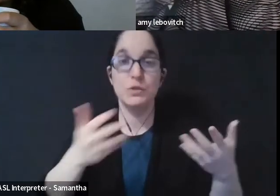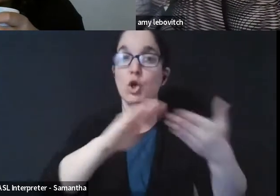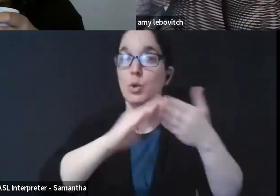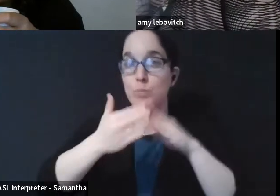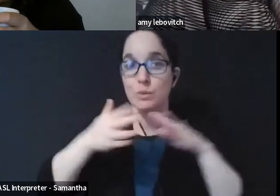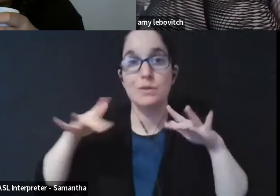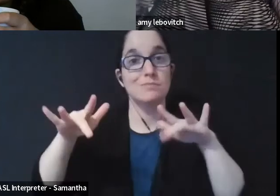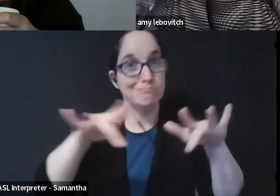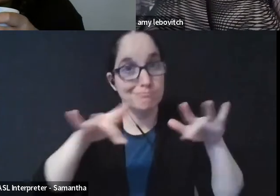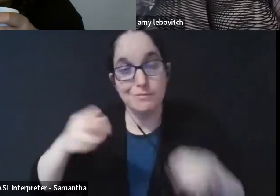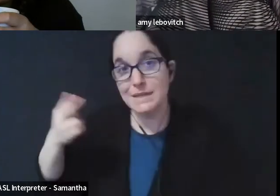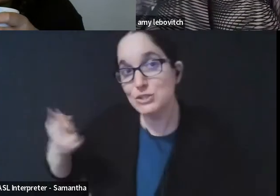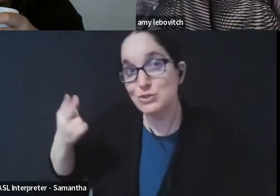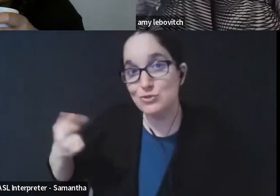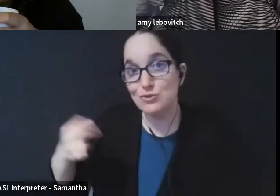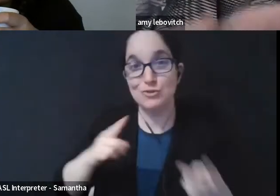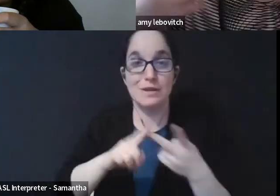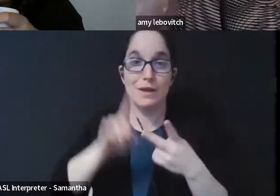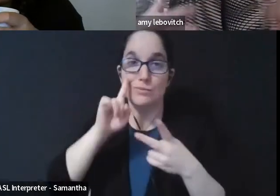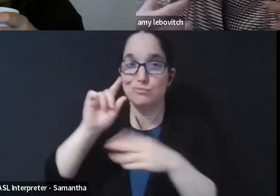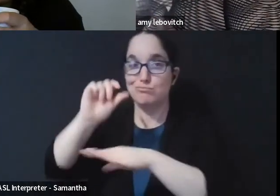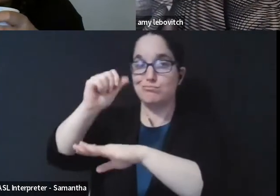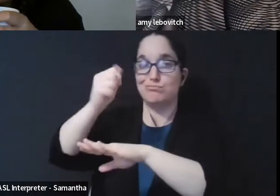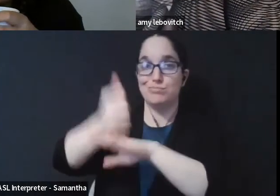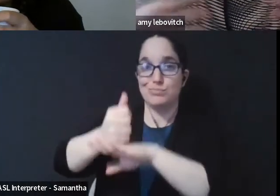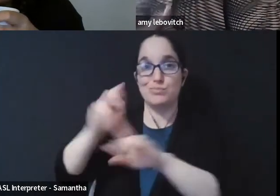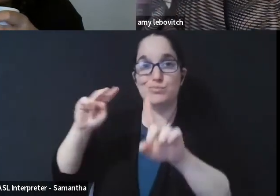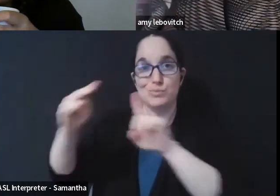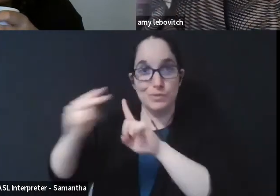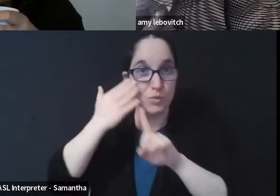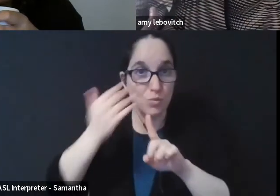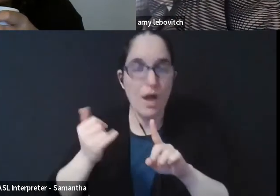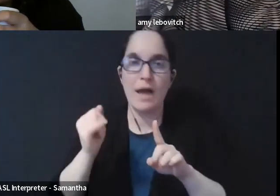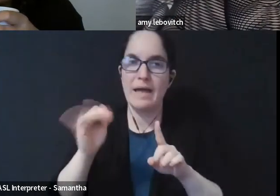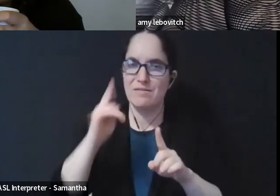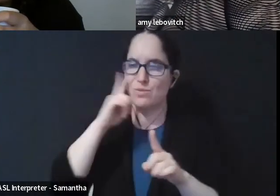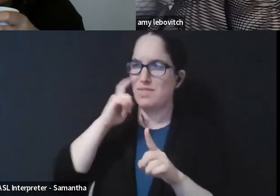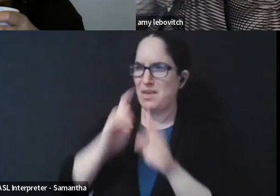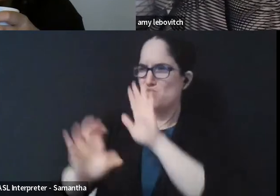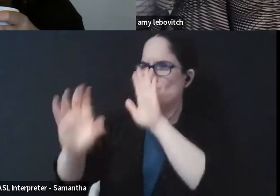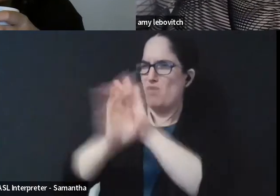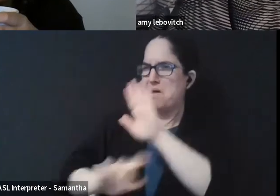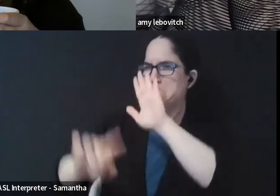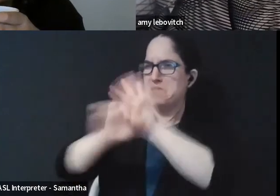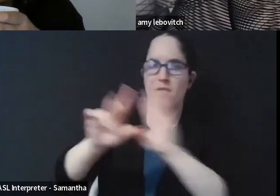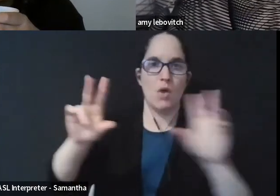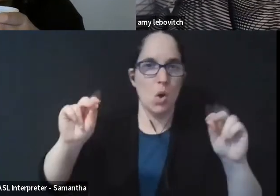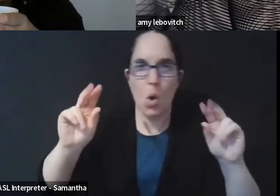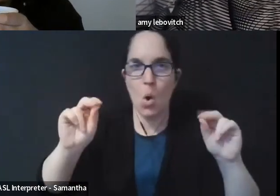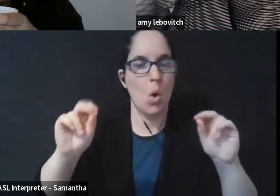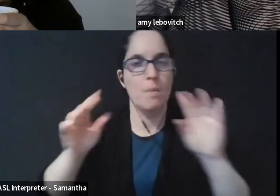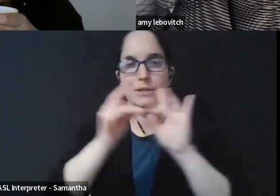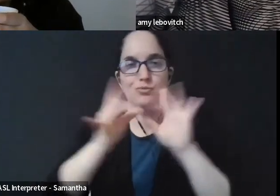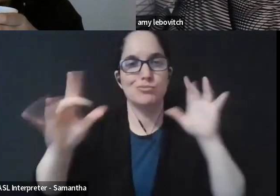recorded histories, and it's gonna be framed from a decriminalization and rights-based approach to sex work.